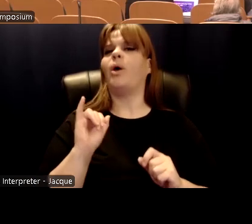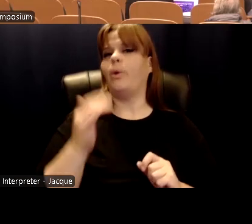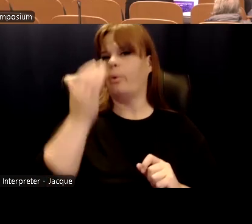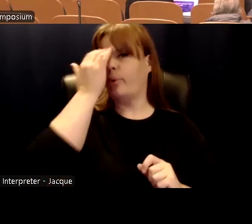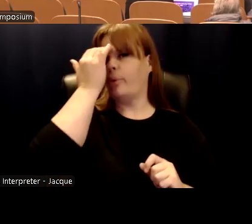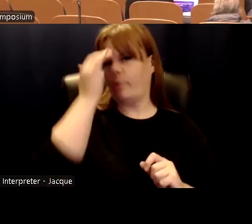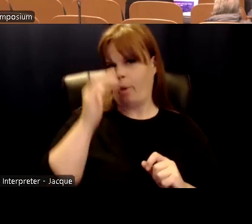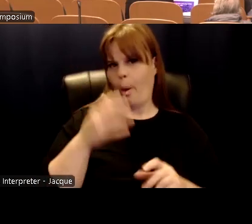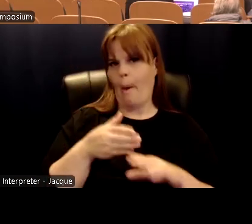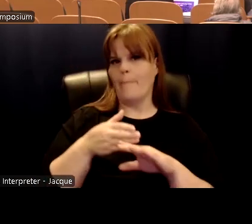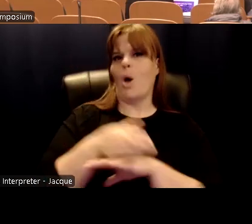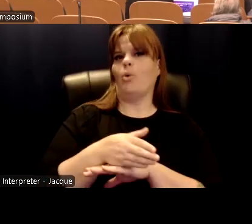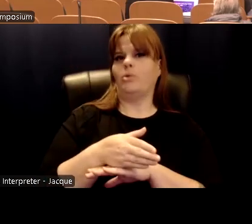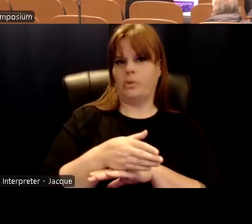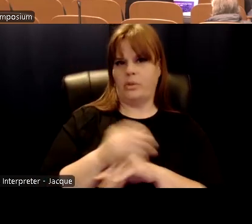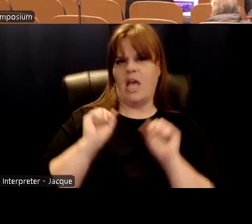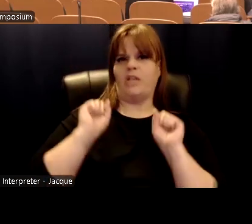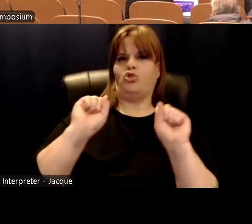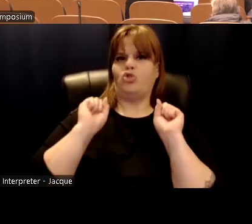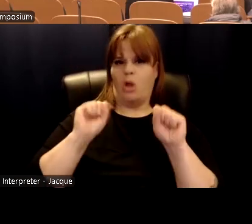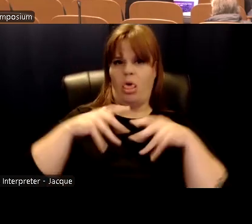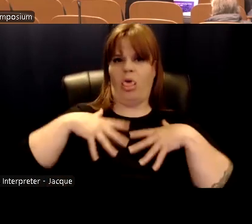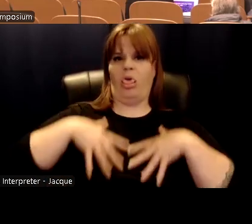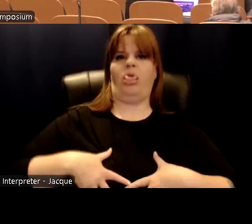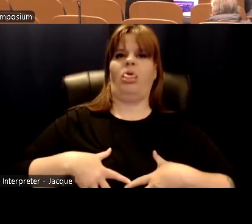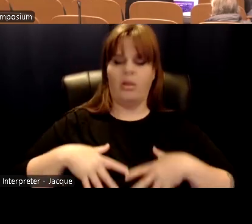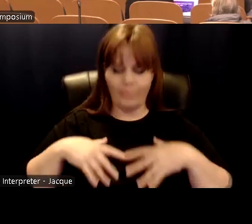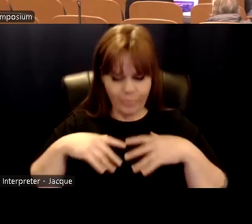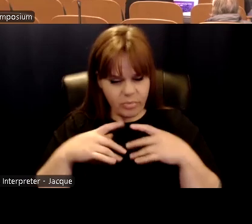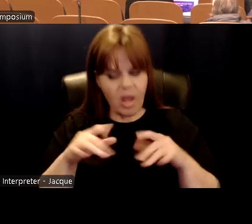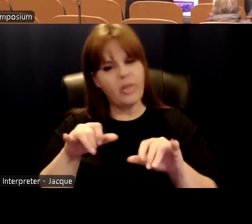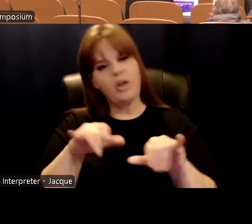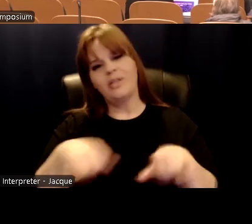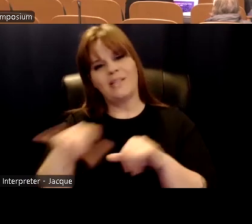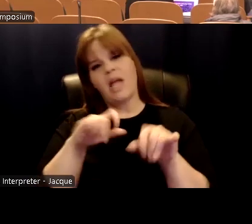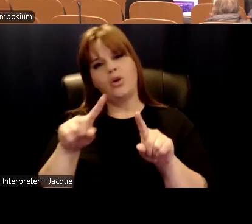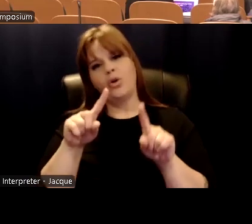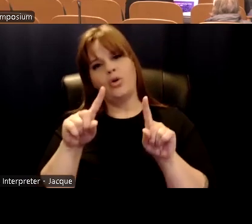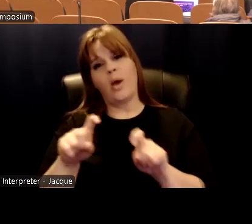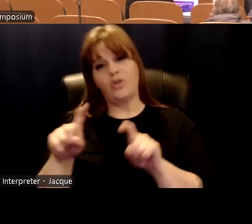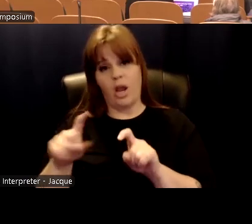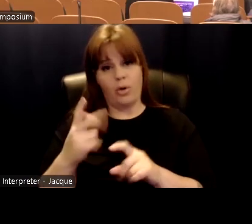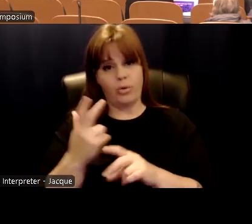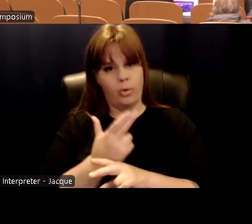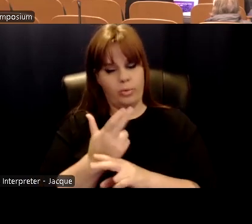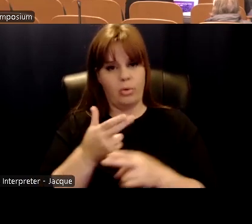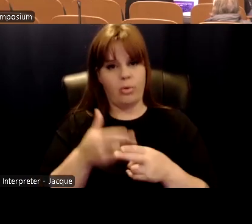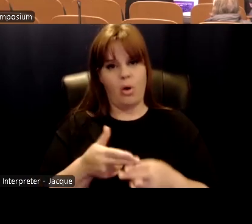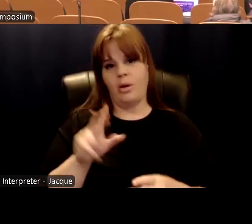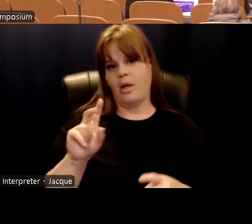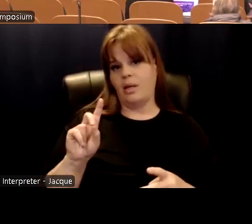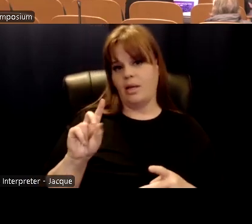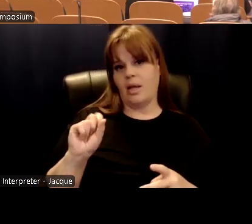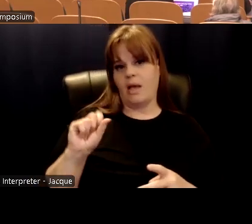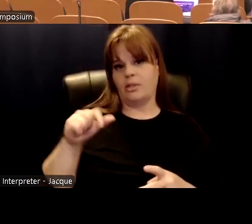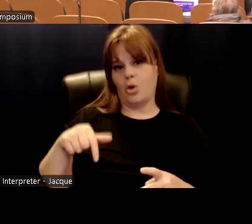is a standardized questionnaire that is oftentimes used called the